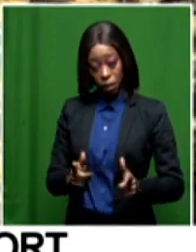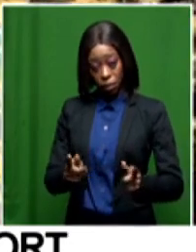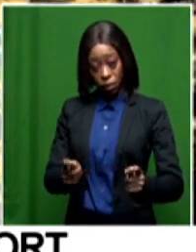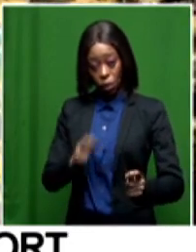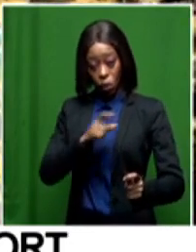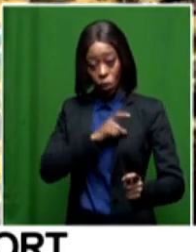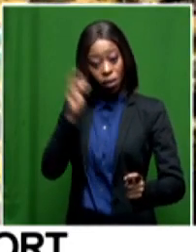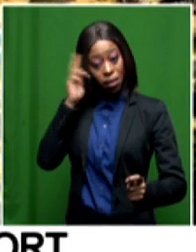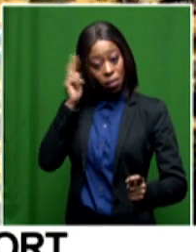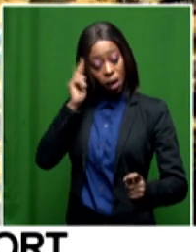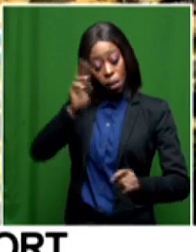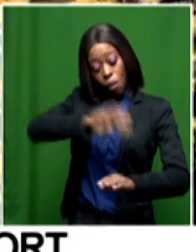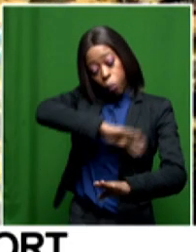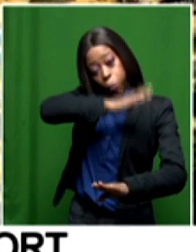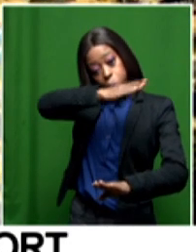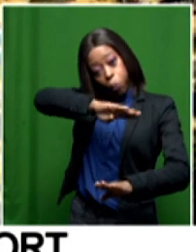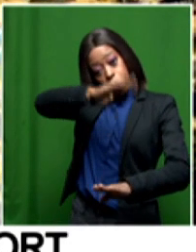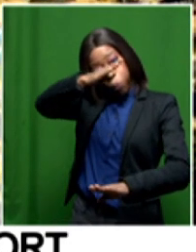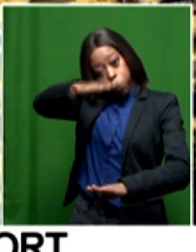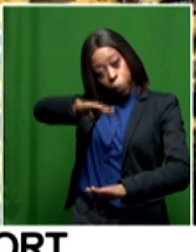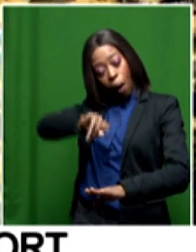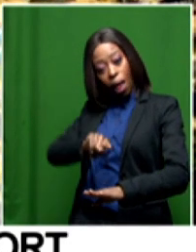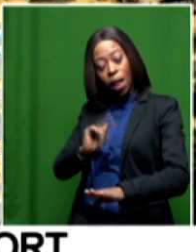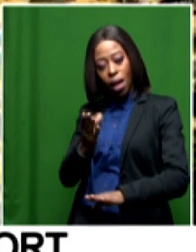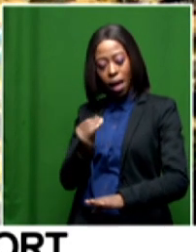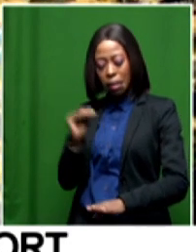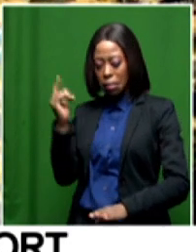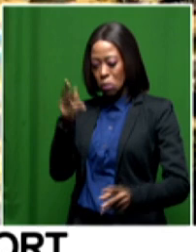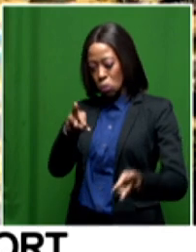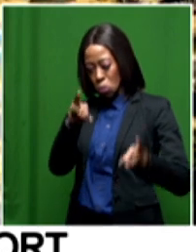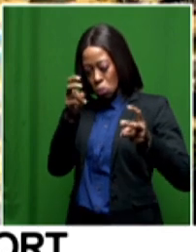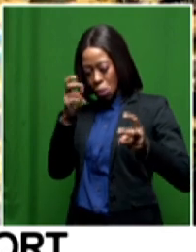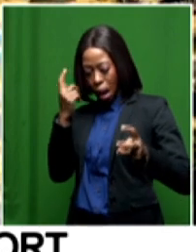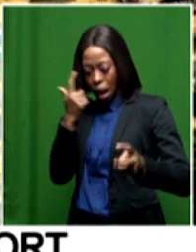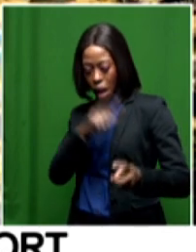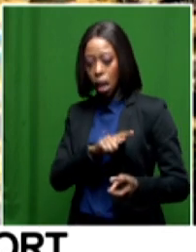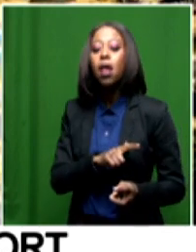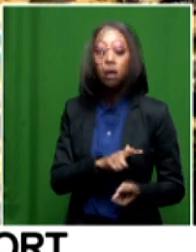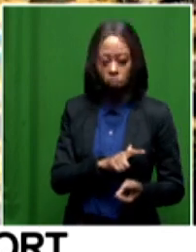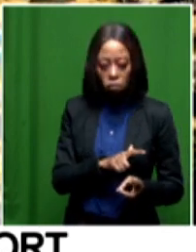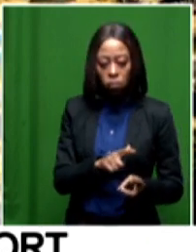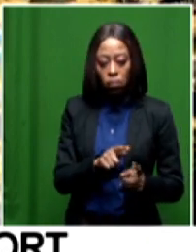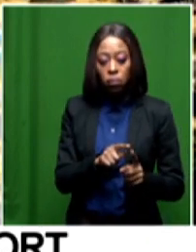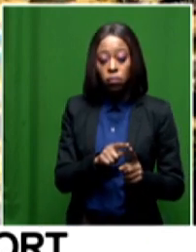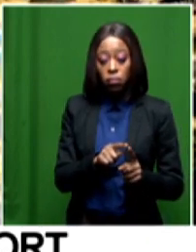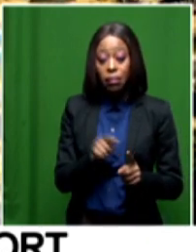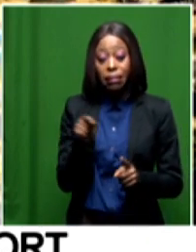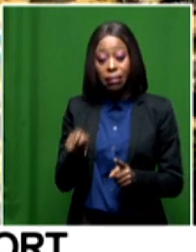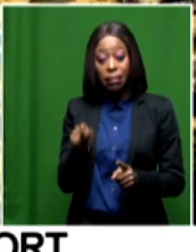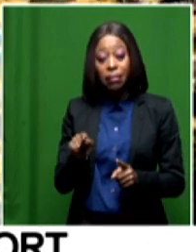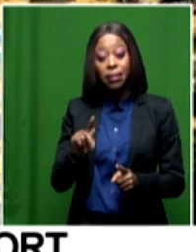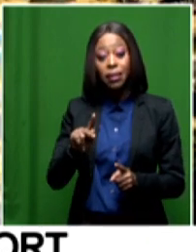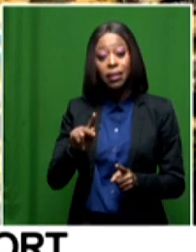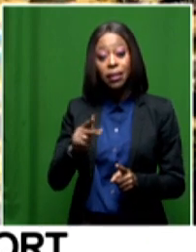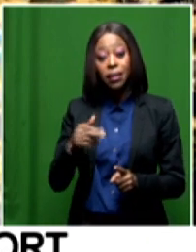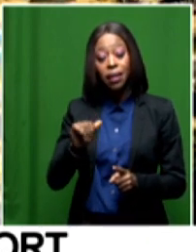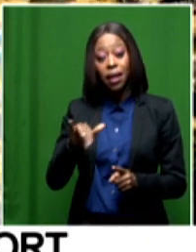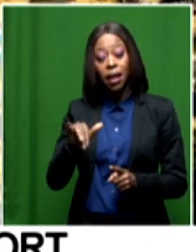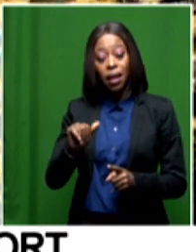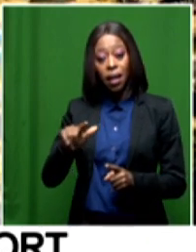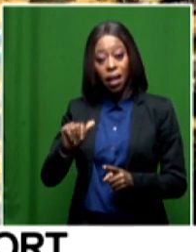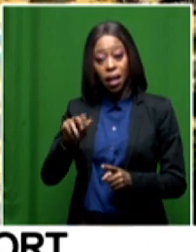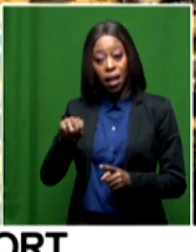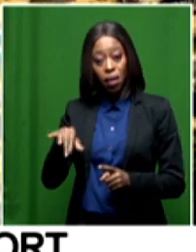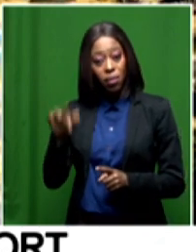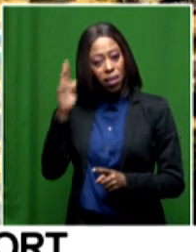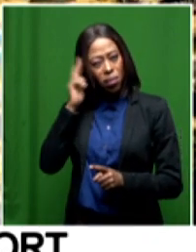backdrop of Table Mountain, it would look fantastic. But first prize to me, and there on your screen, is Kyalami. It was bought over by